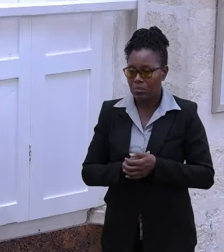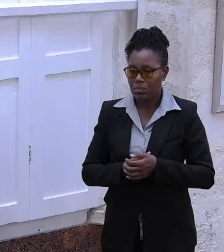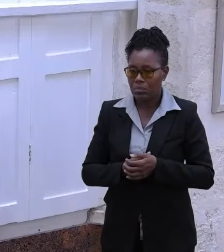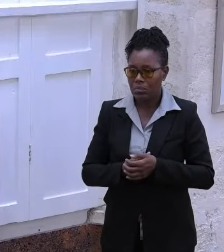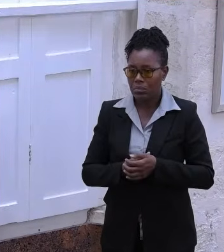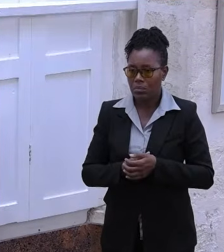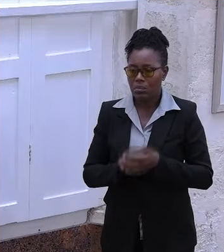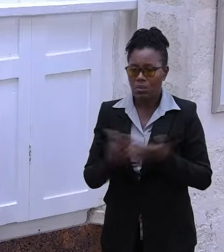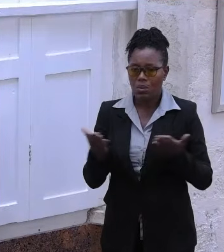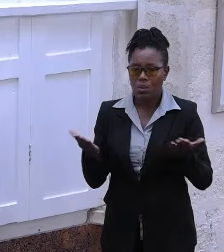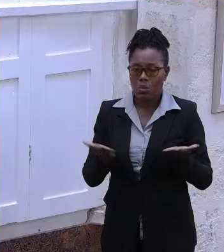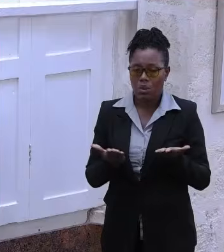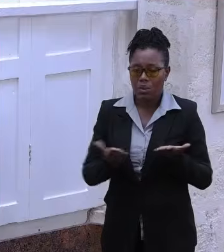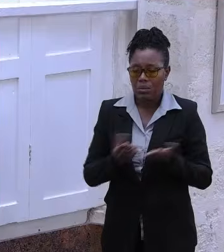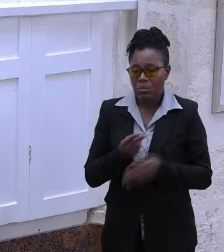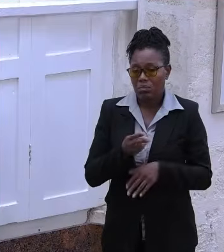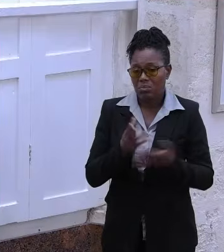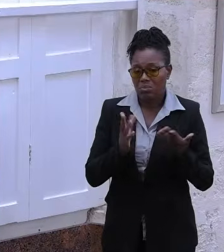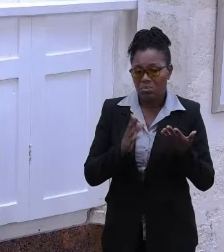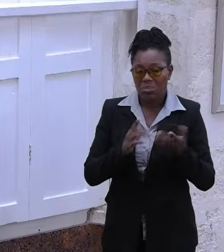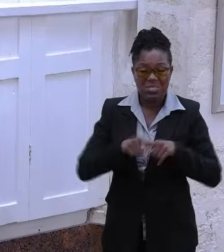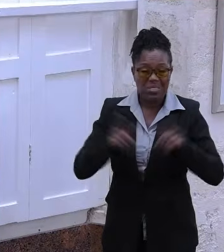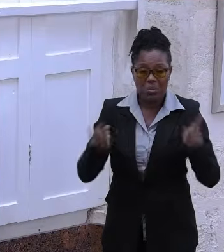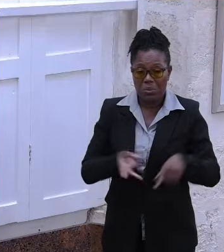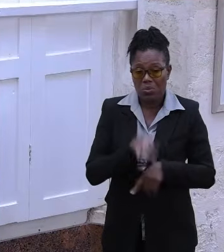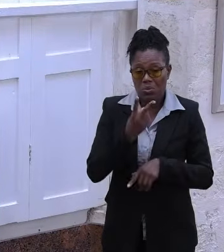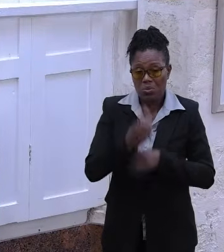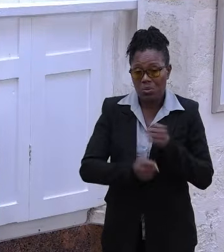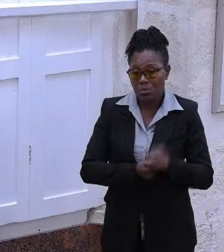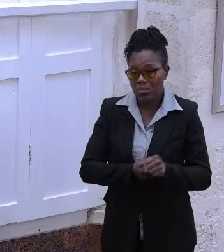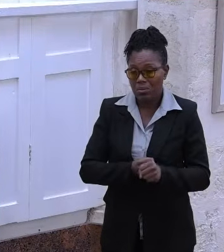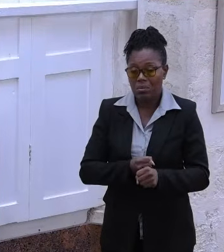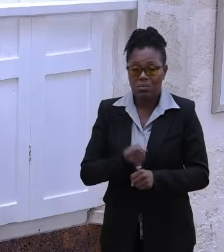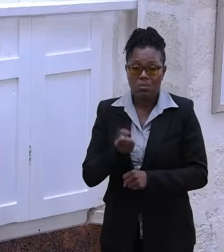between 3 years, 2 years, 10 years, 5 years,